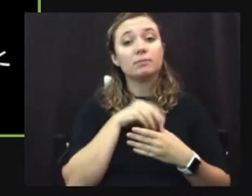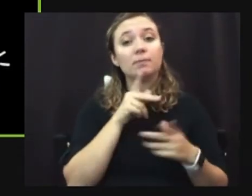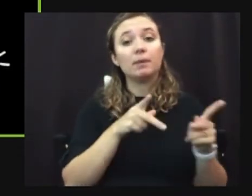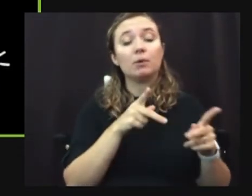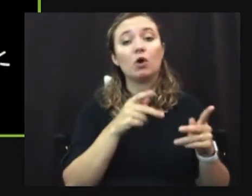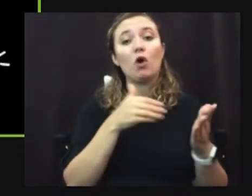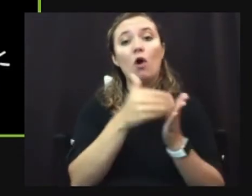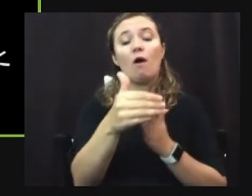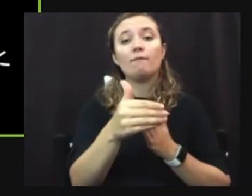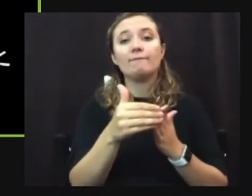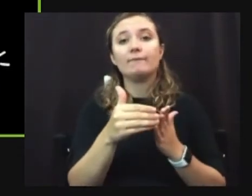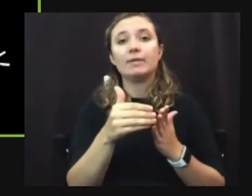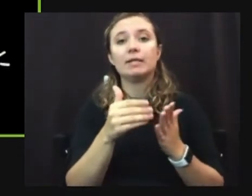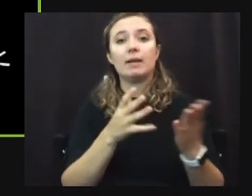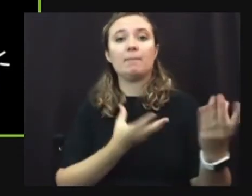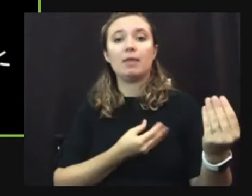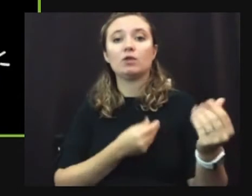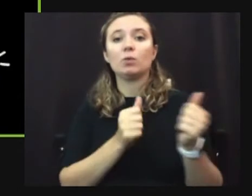the underdog.